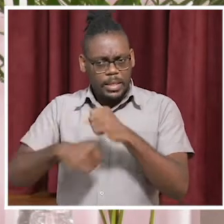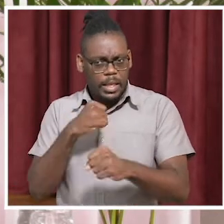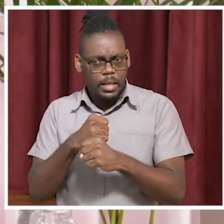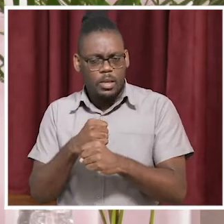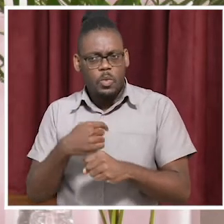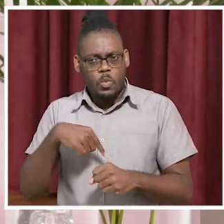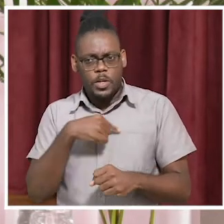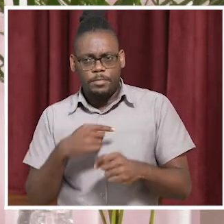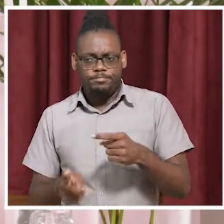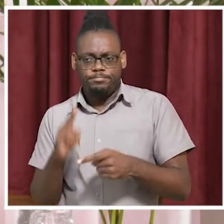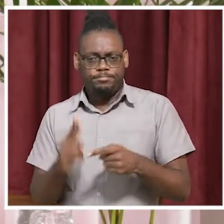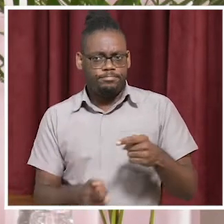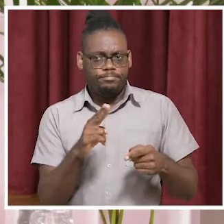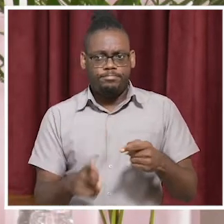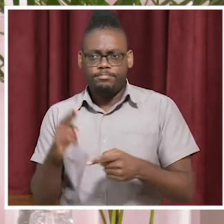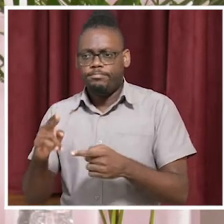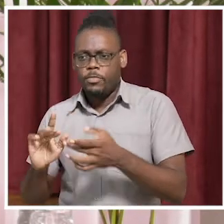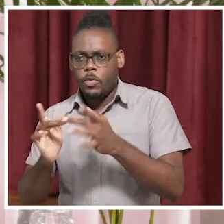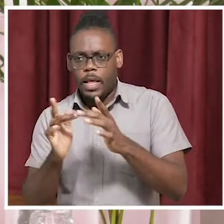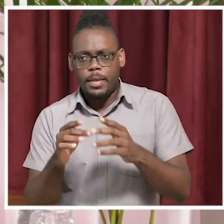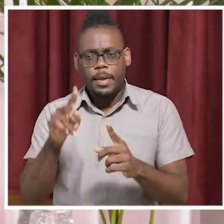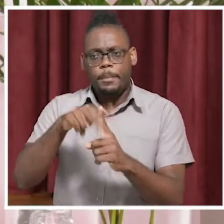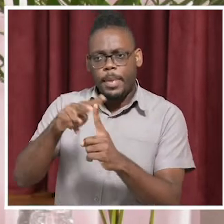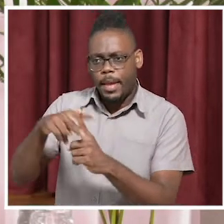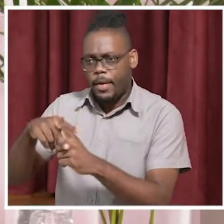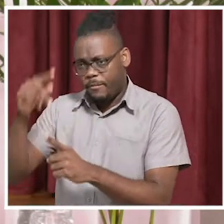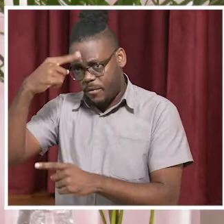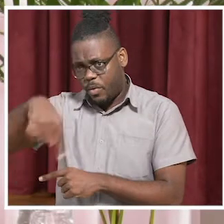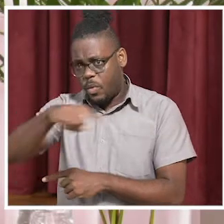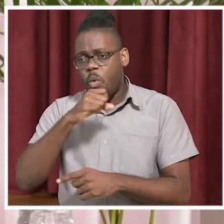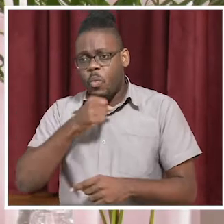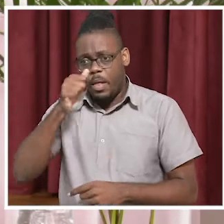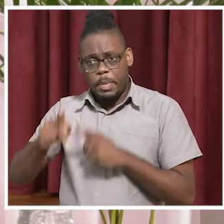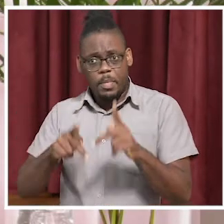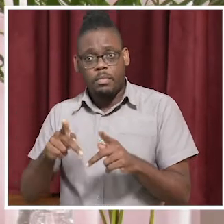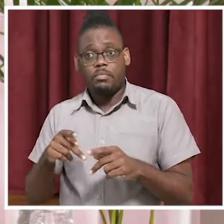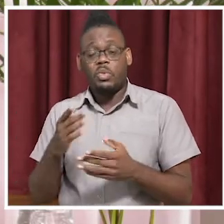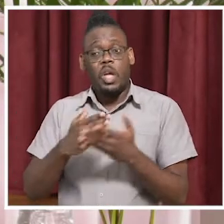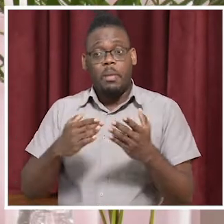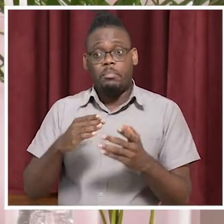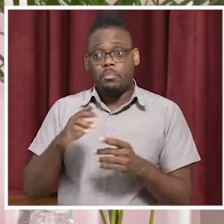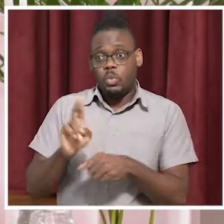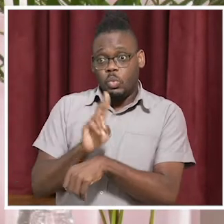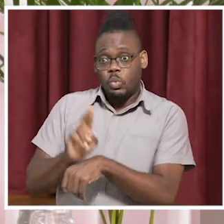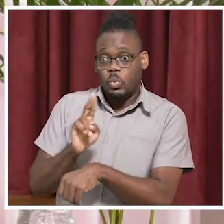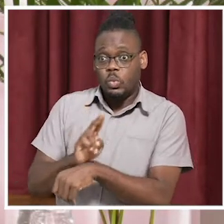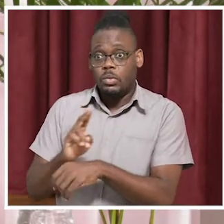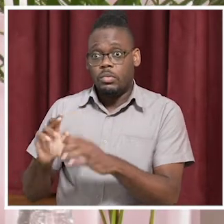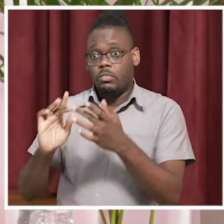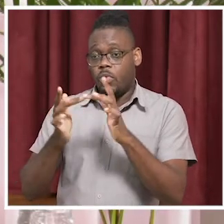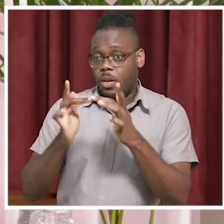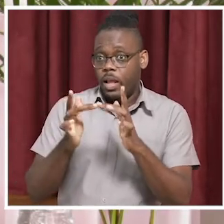far that has been going well. Persons been utilizing the online application process instead of going into the office. Beautiful. So because you want to